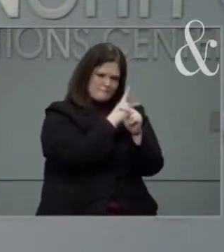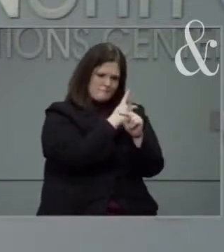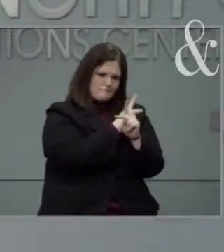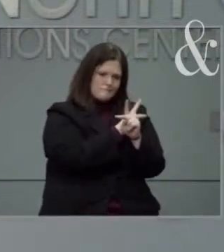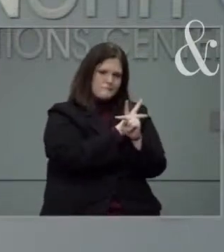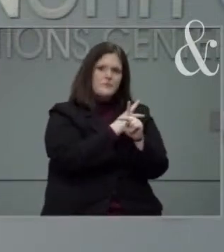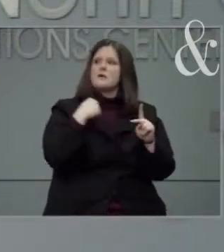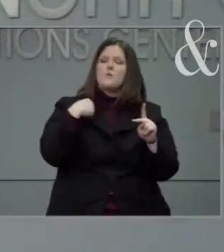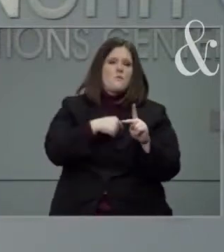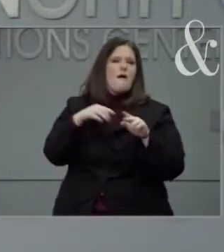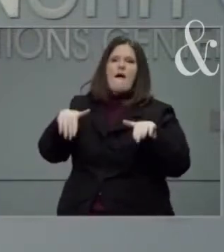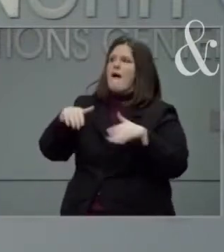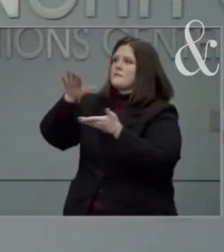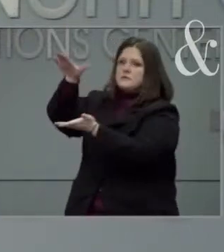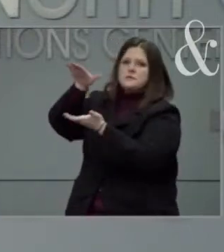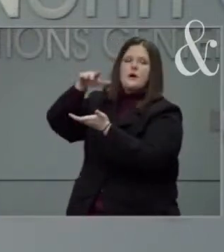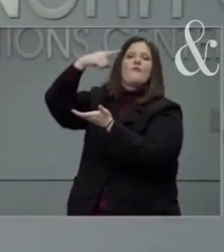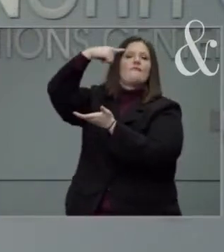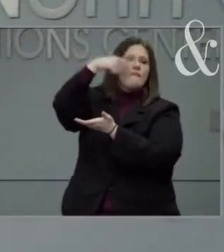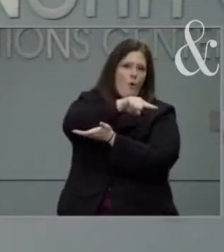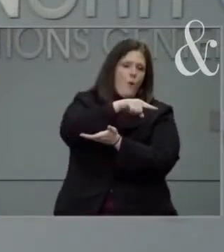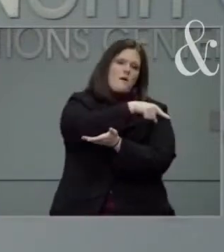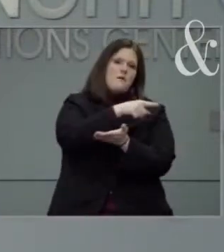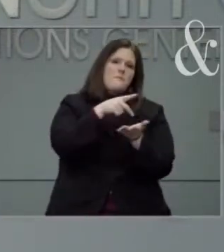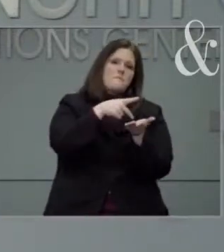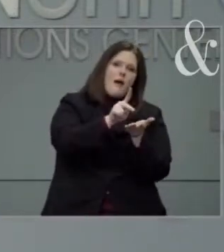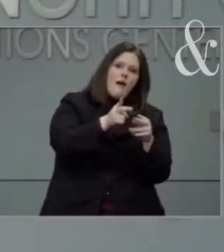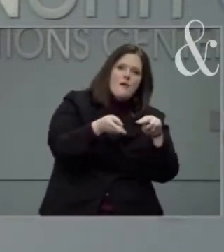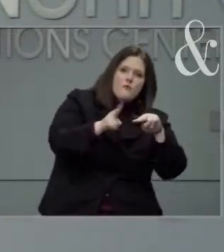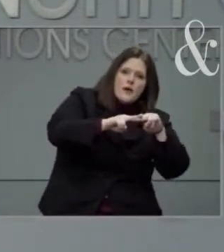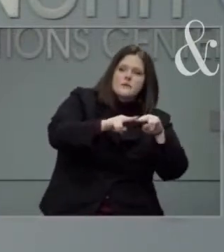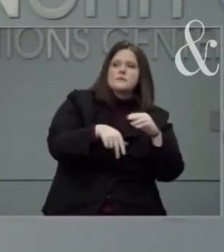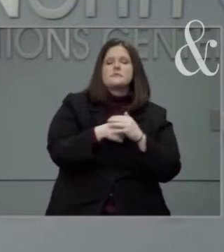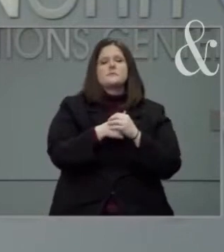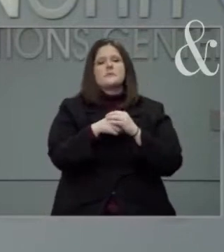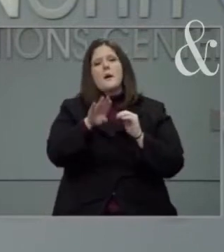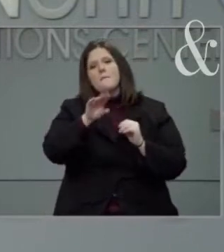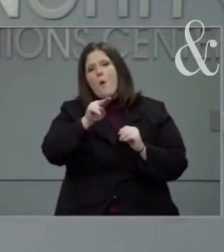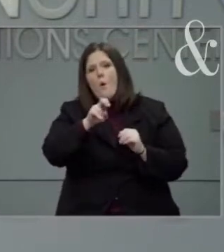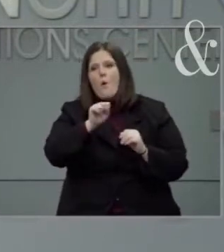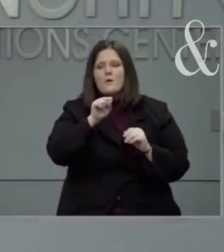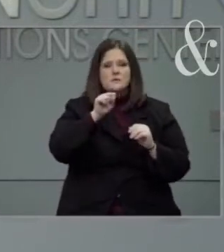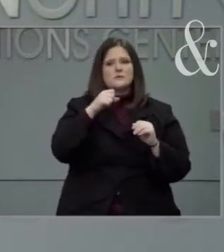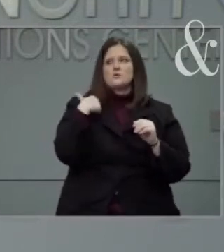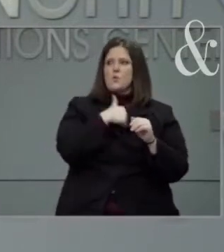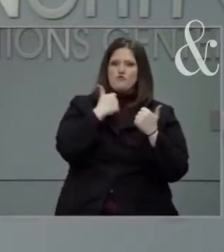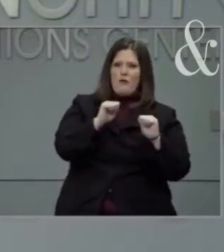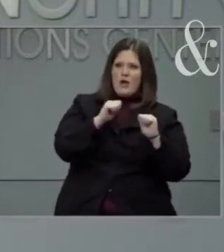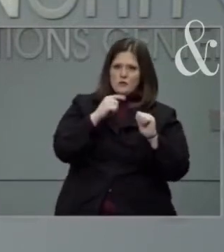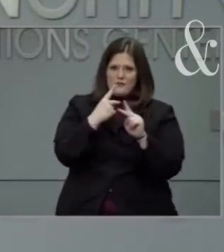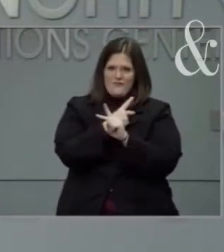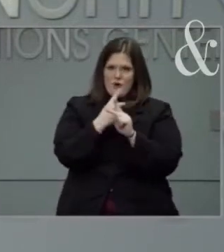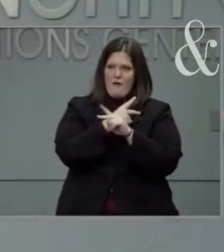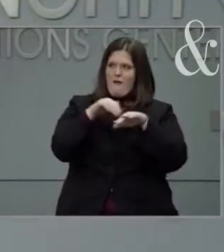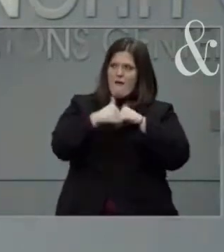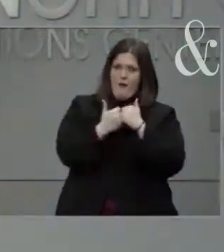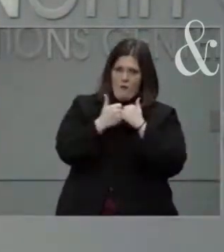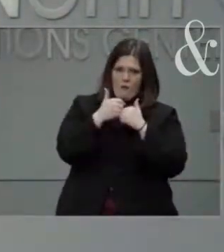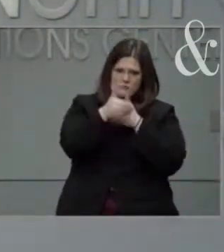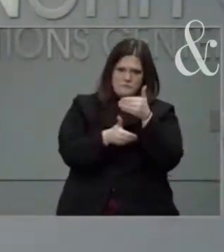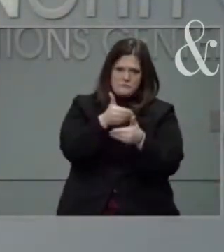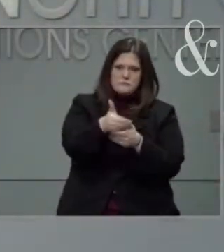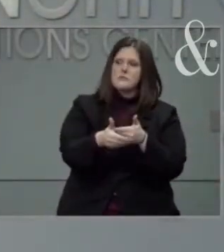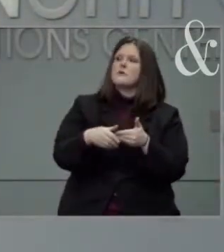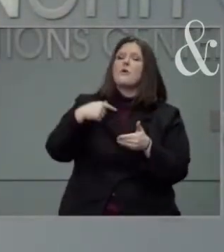anticipate receiving that could be used for that. And so, we'll continue to work through the process. We're hopeful that the feds will pass another